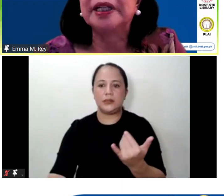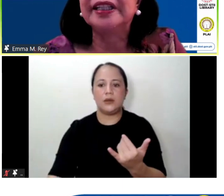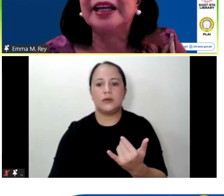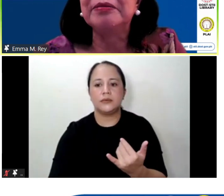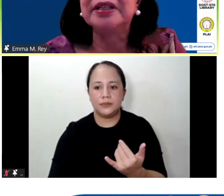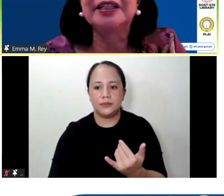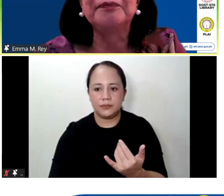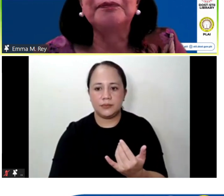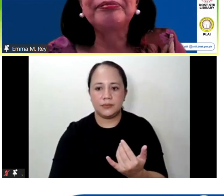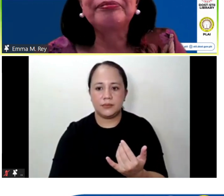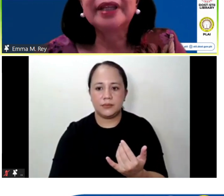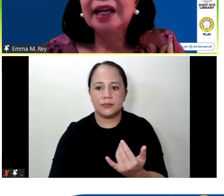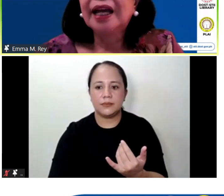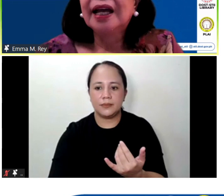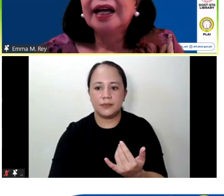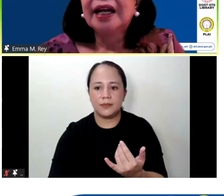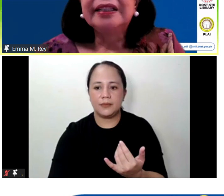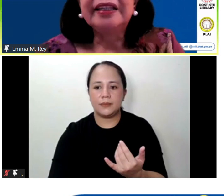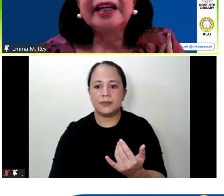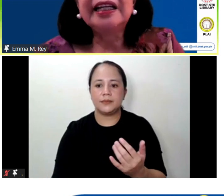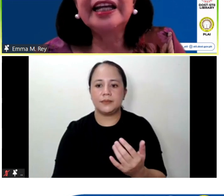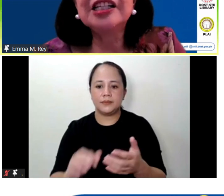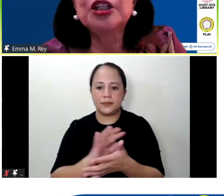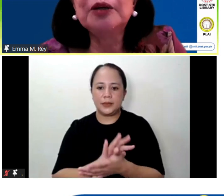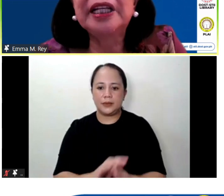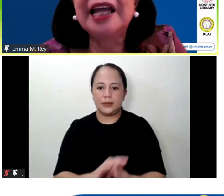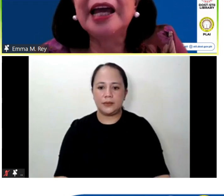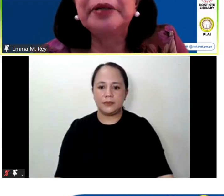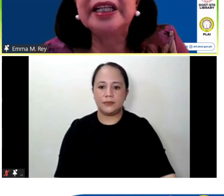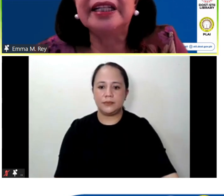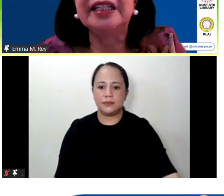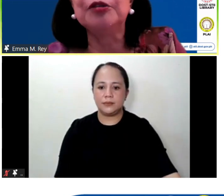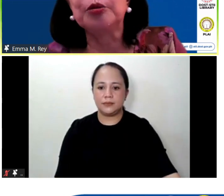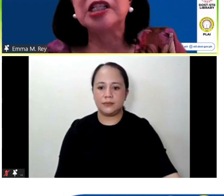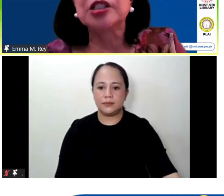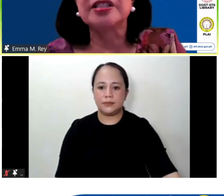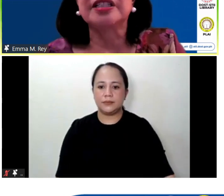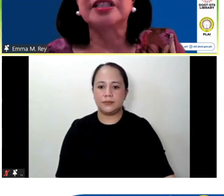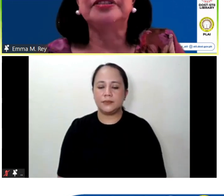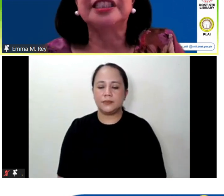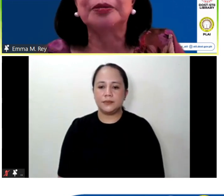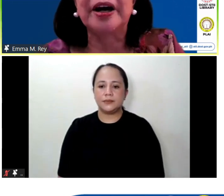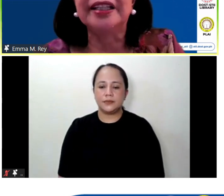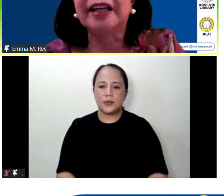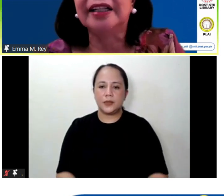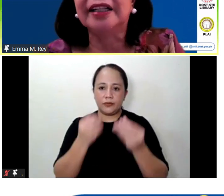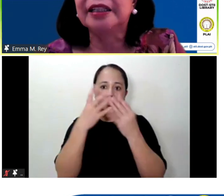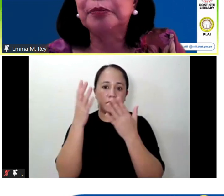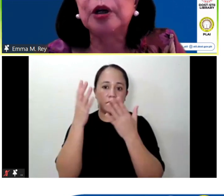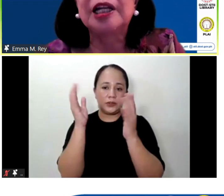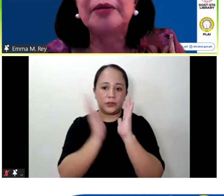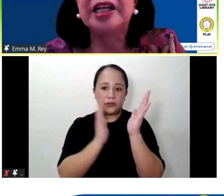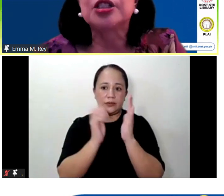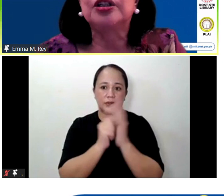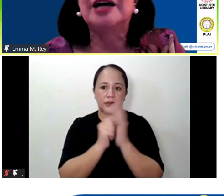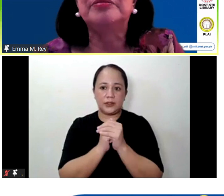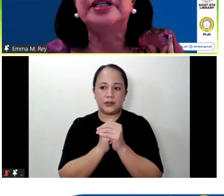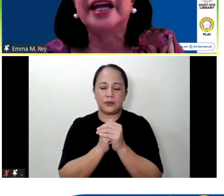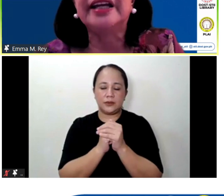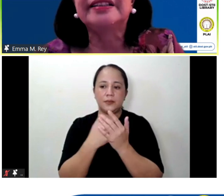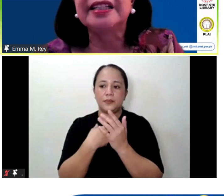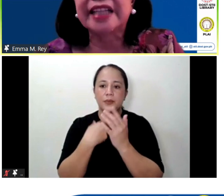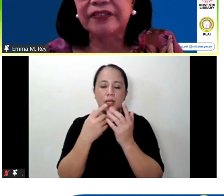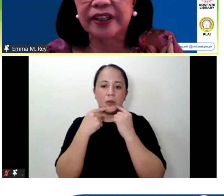this pandemic. The declaration of the Library and Information Services Month under Proclamation